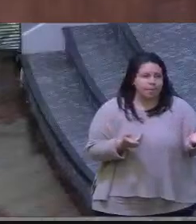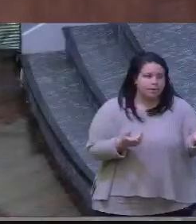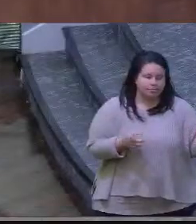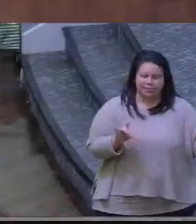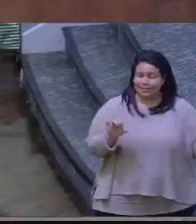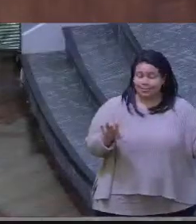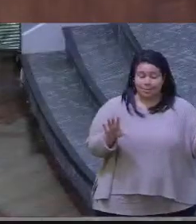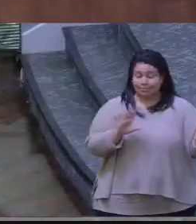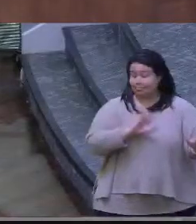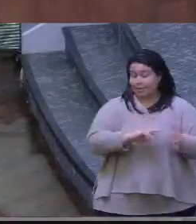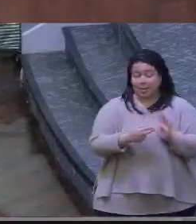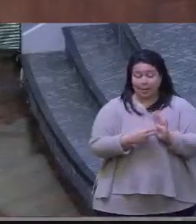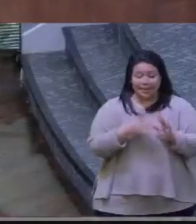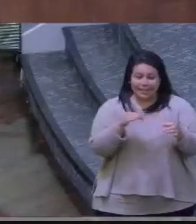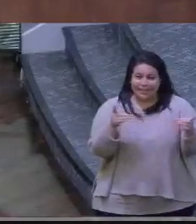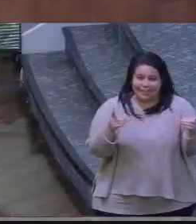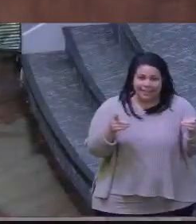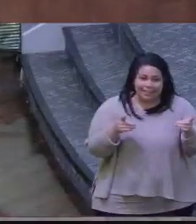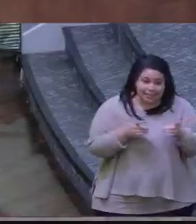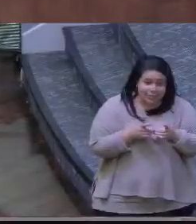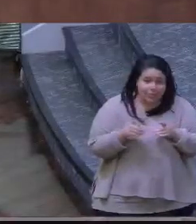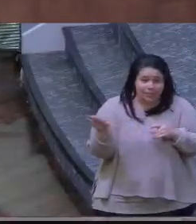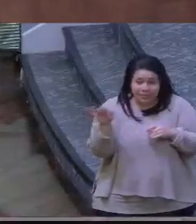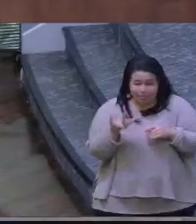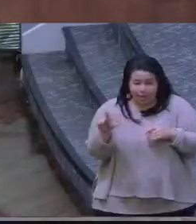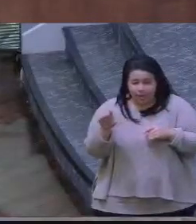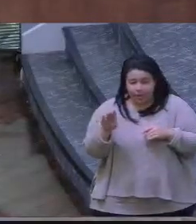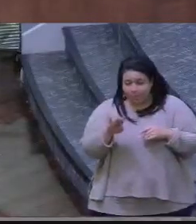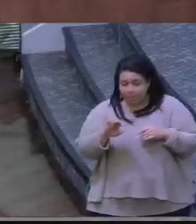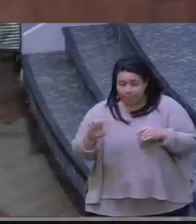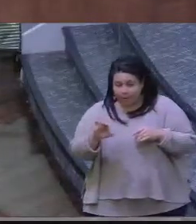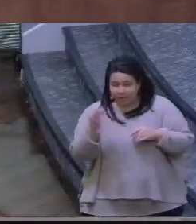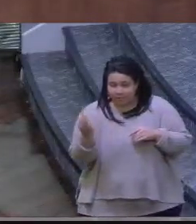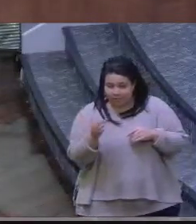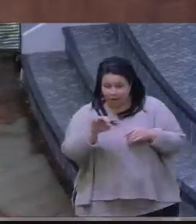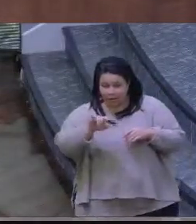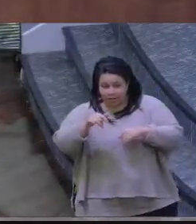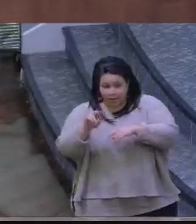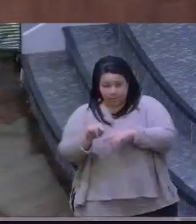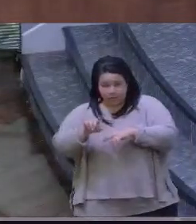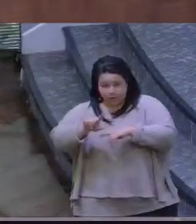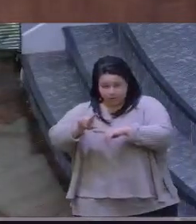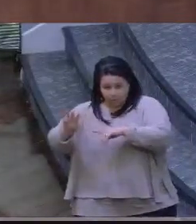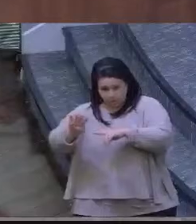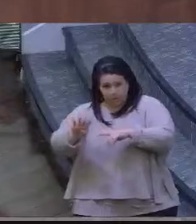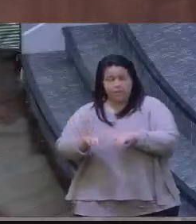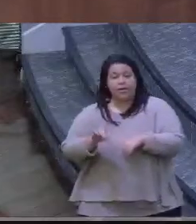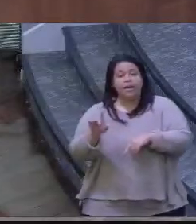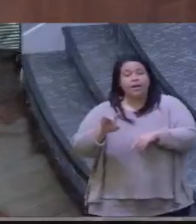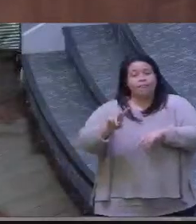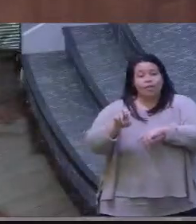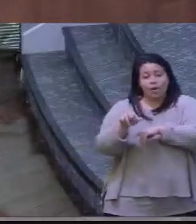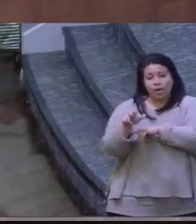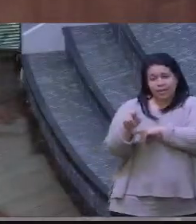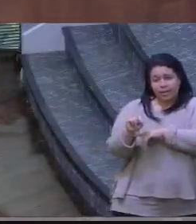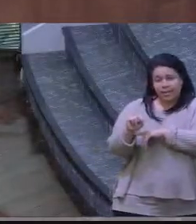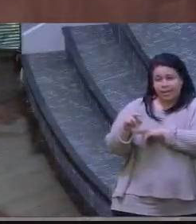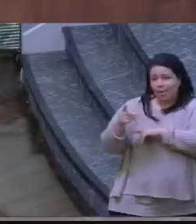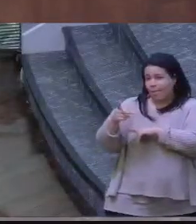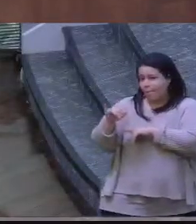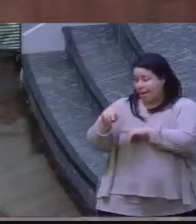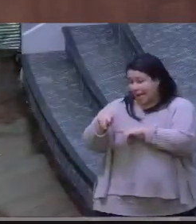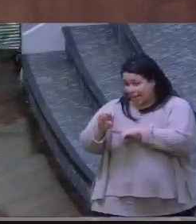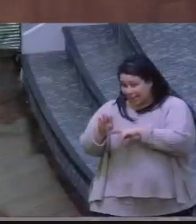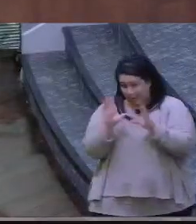District Spelling Bee, Friday, January the 24th in the Vernon Payne Meeting Hall. And then we have our Science